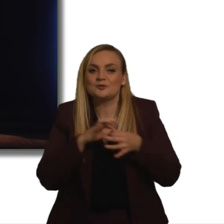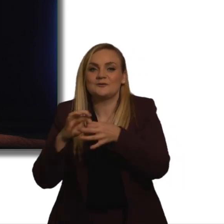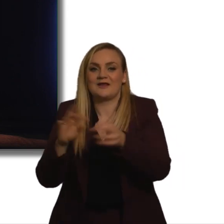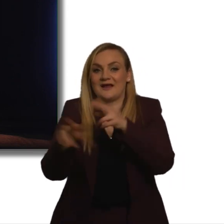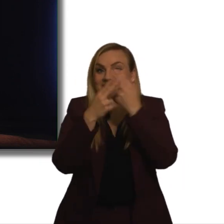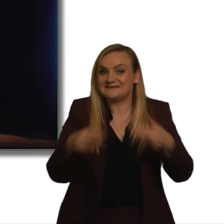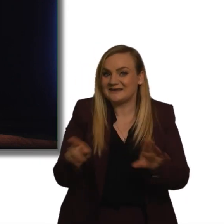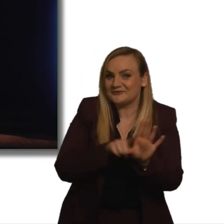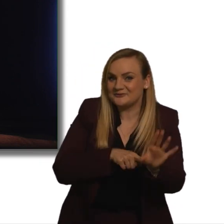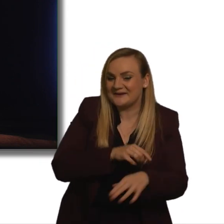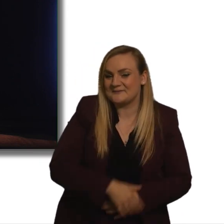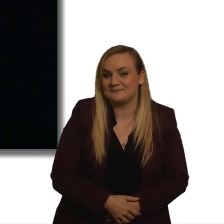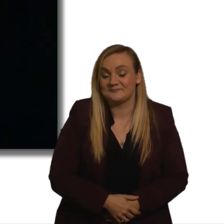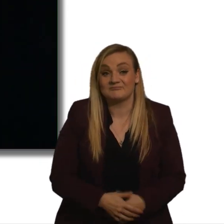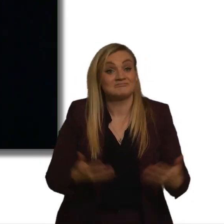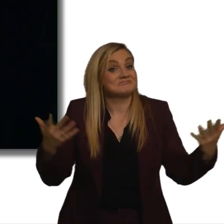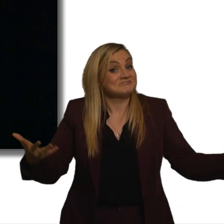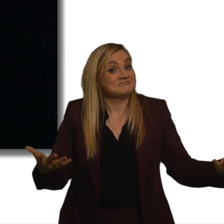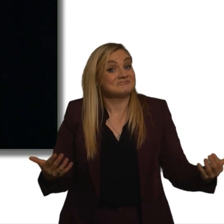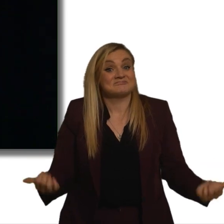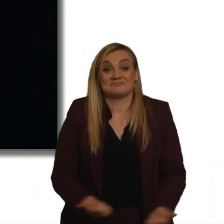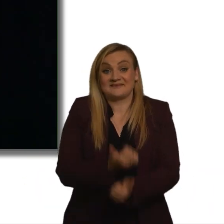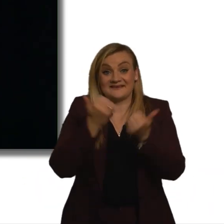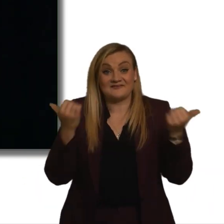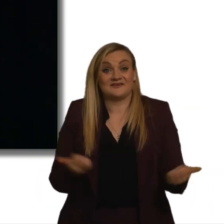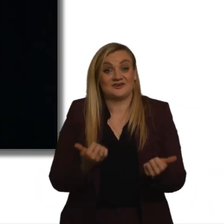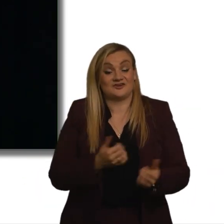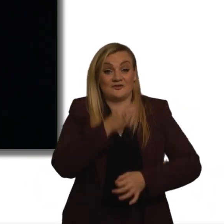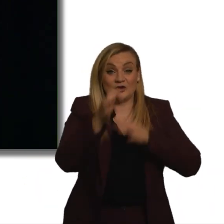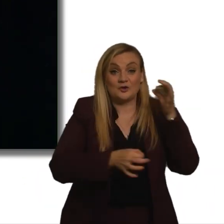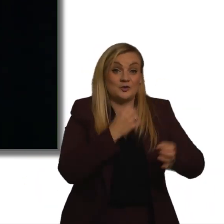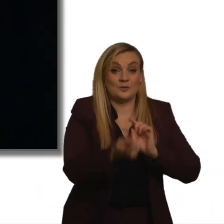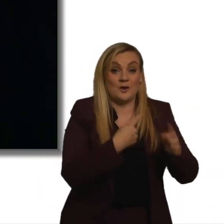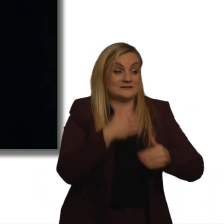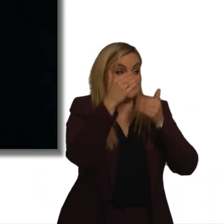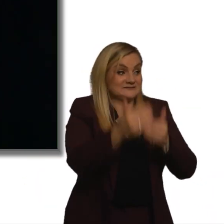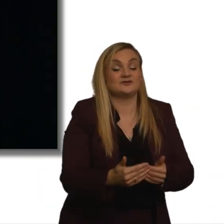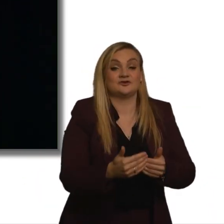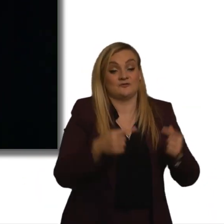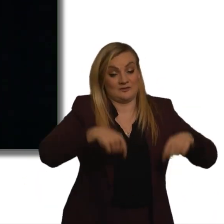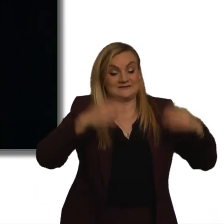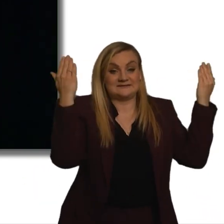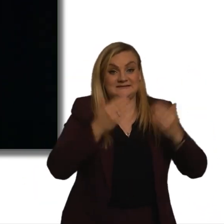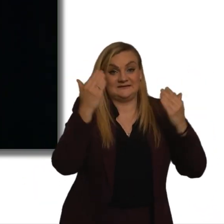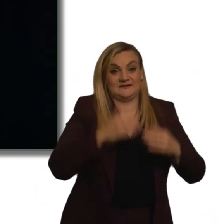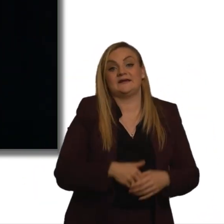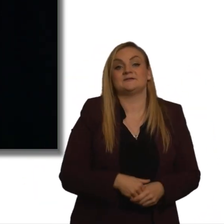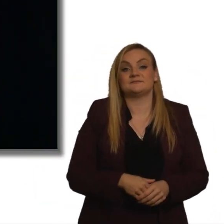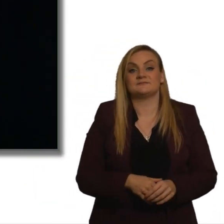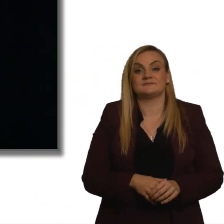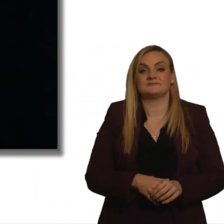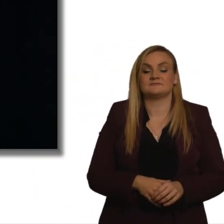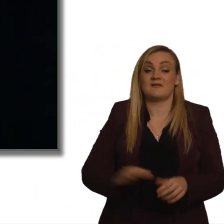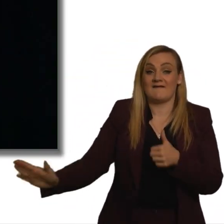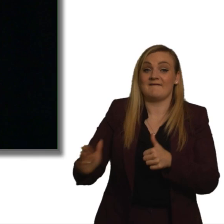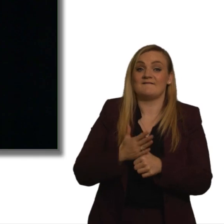International Year. Now, that brings us to the end of our Q&A session for this evening. Firstly,